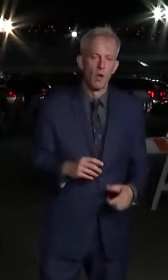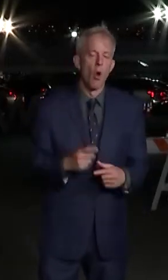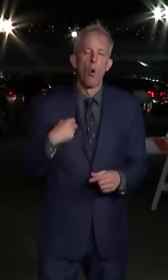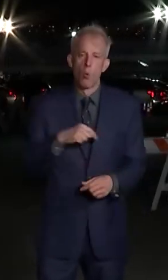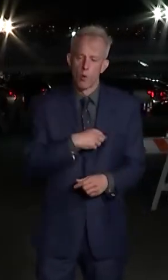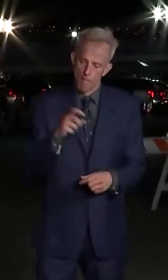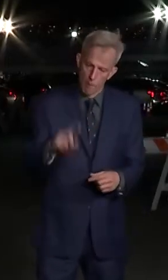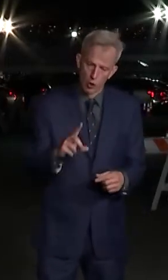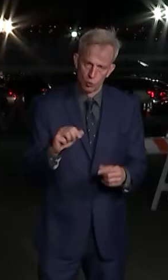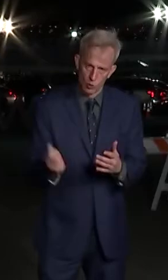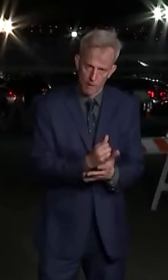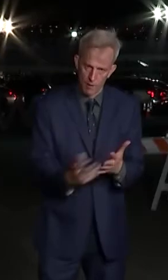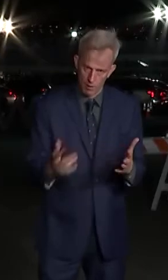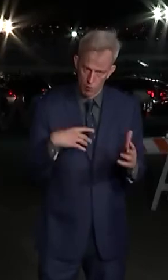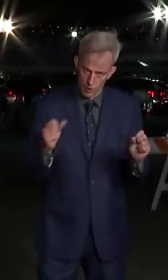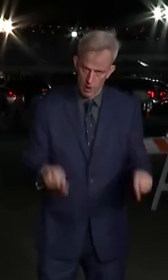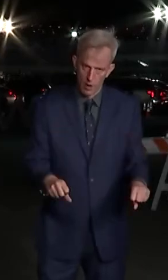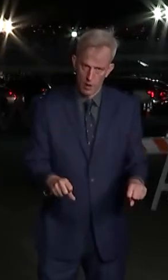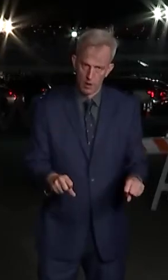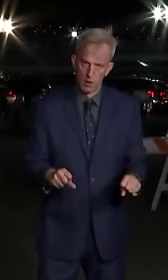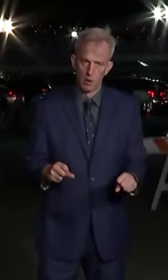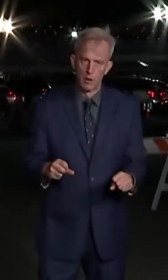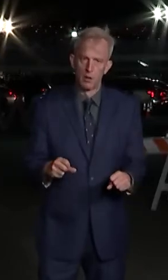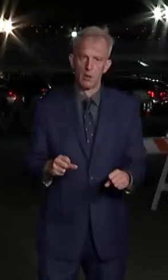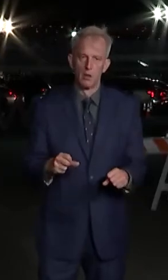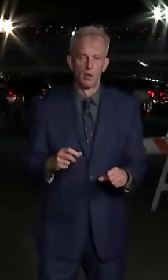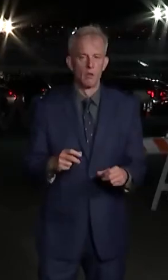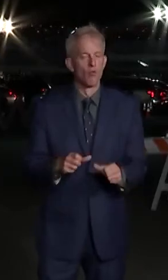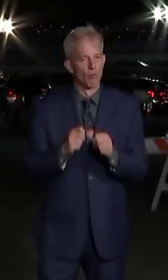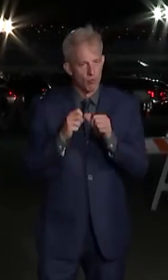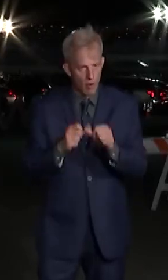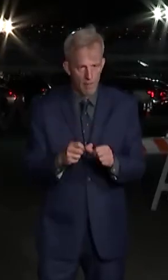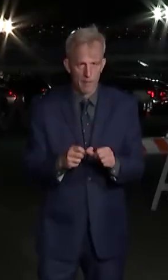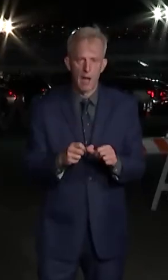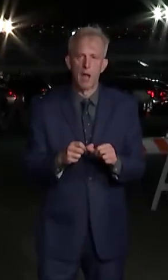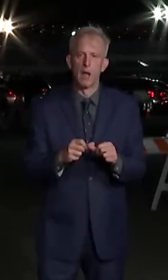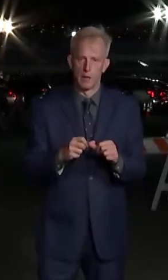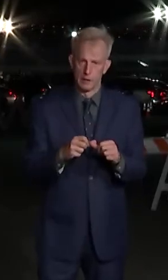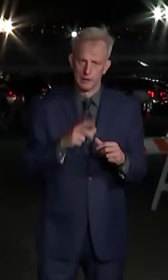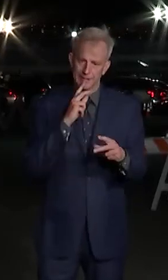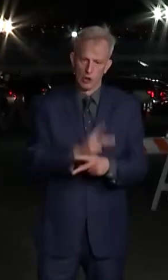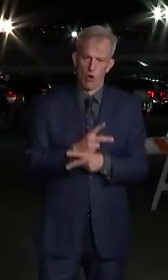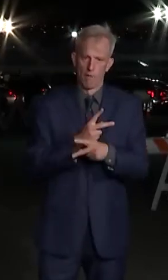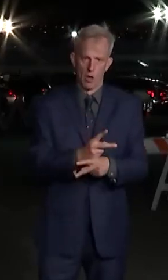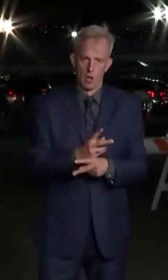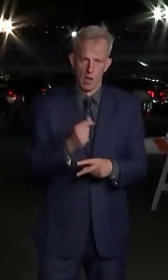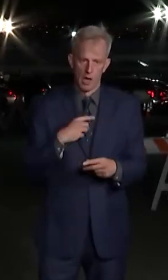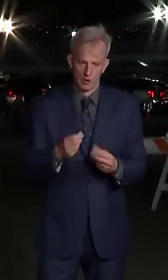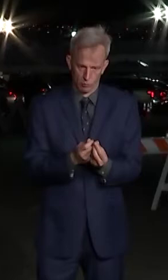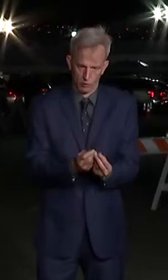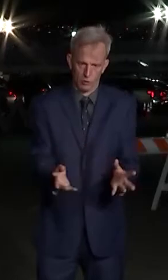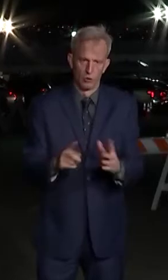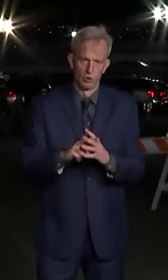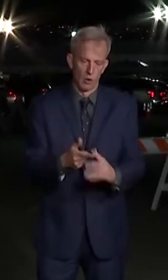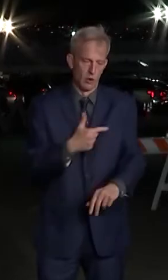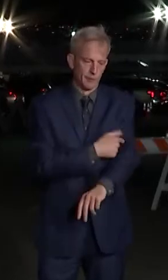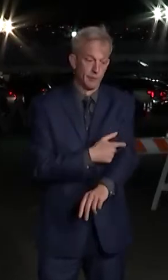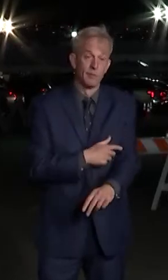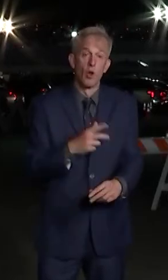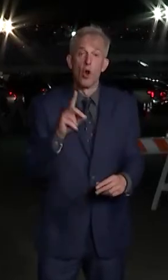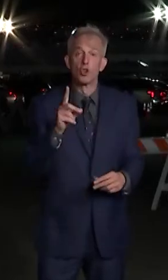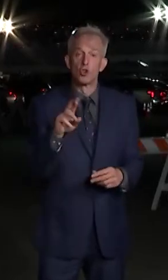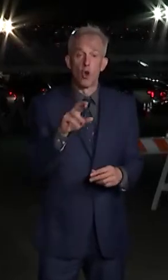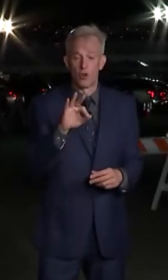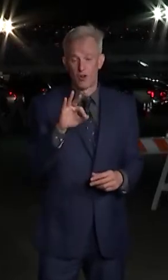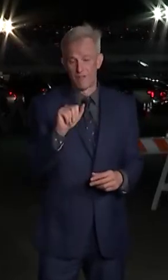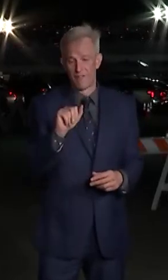have to do everything we can to remain vigilant as we roll out this vaccine and manage our healthcare system. As Dr. Fauci said a few hours ago,